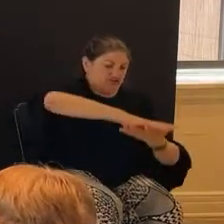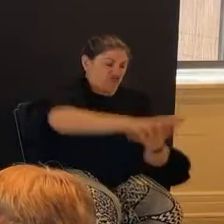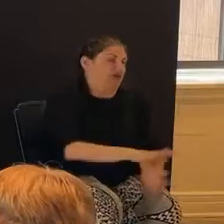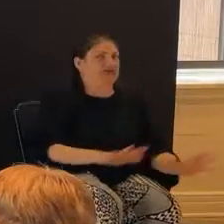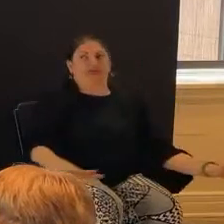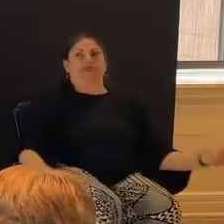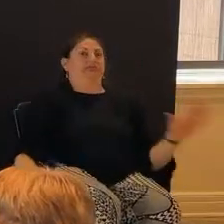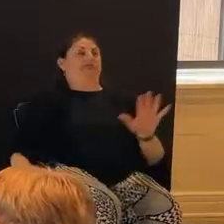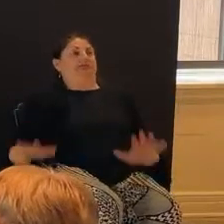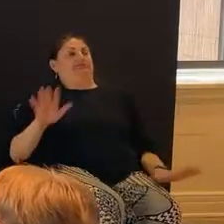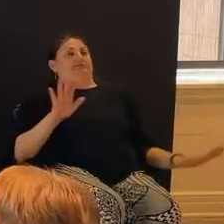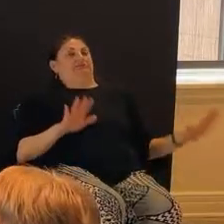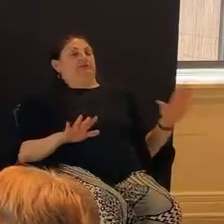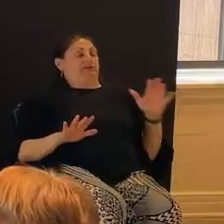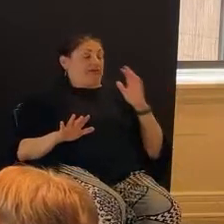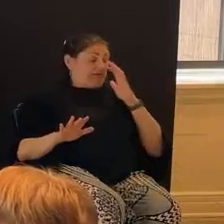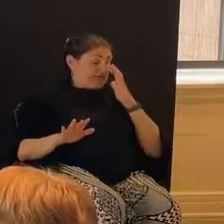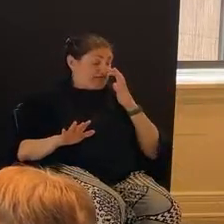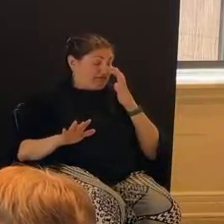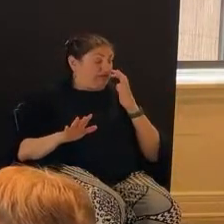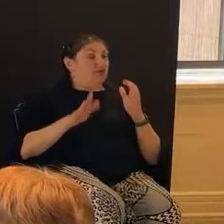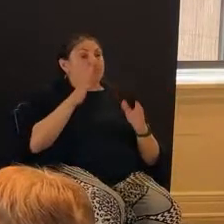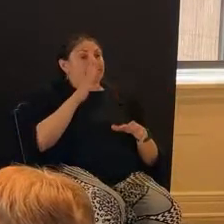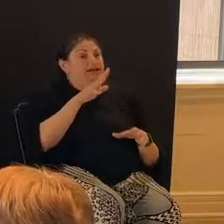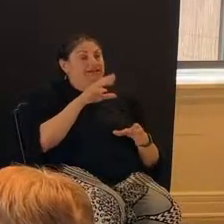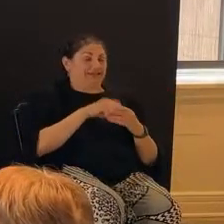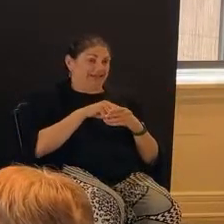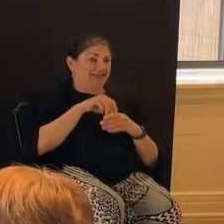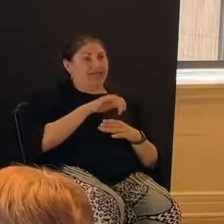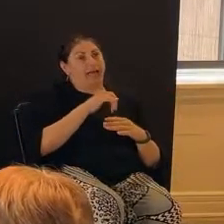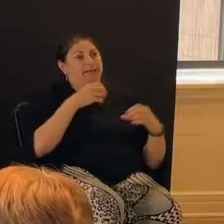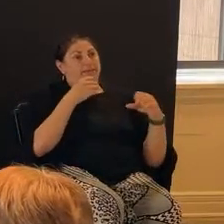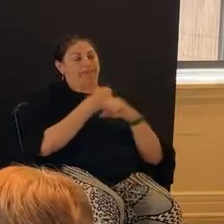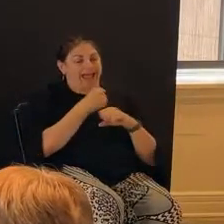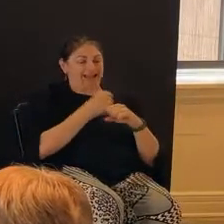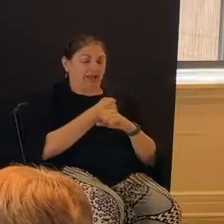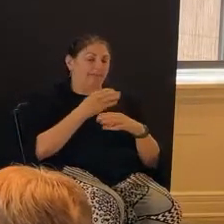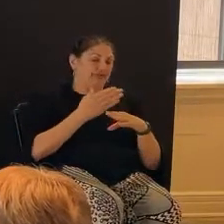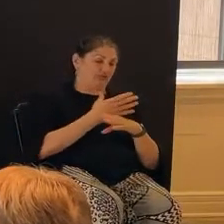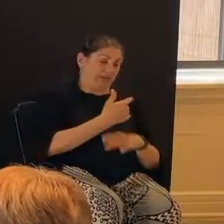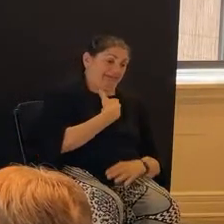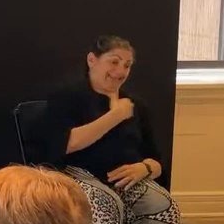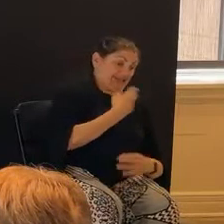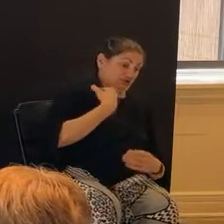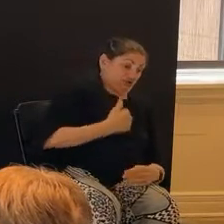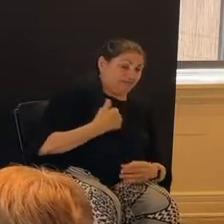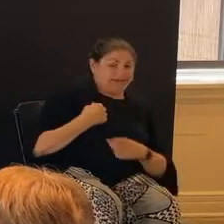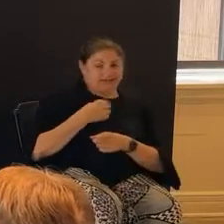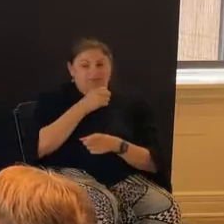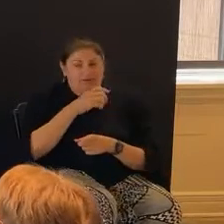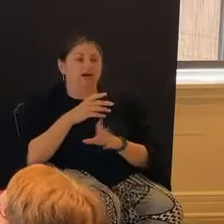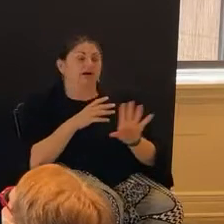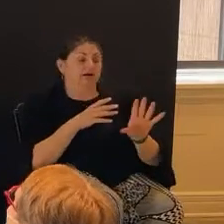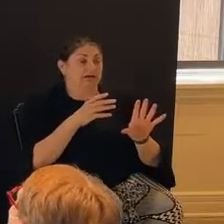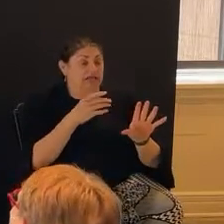the supposed battle between me, the human, and all of the toadlets. I'd put my money on the